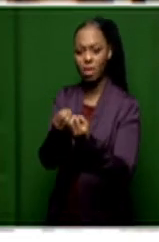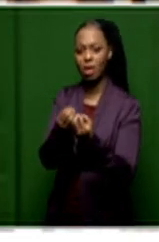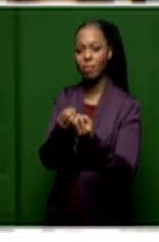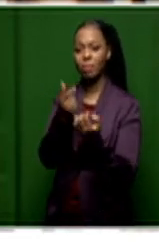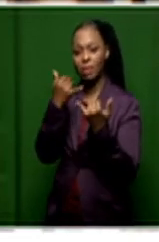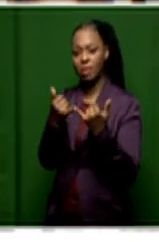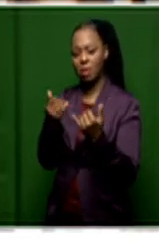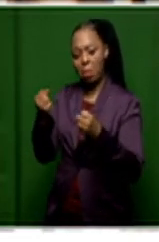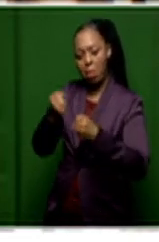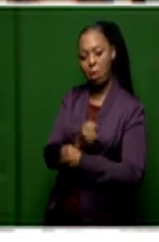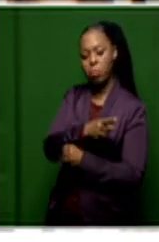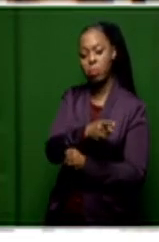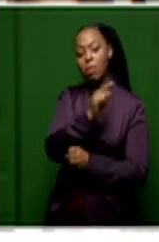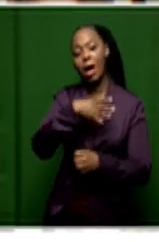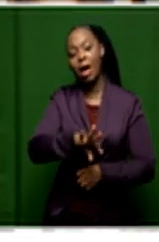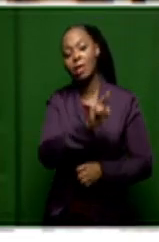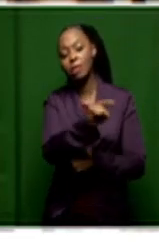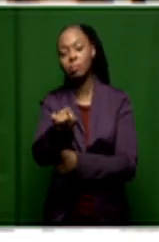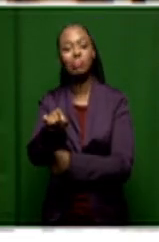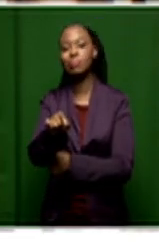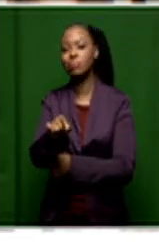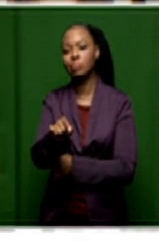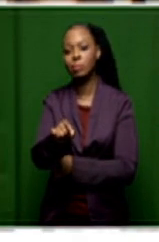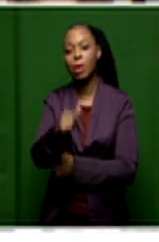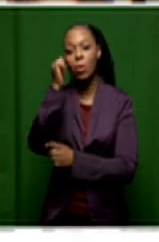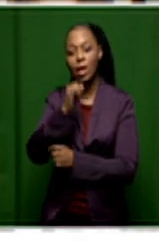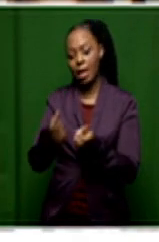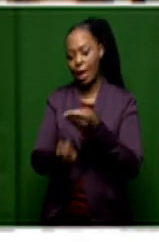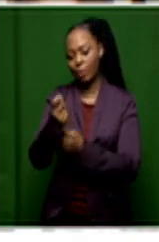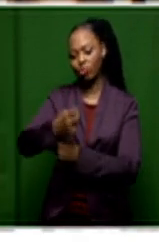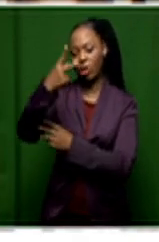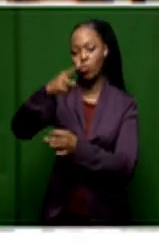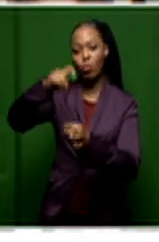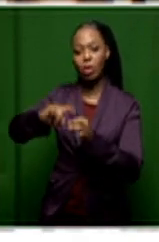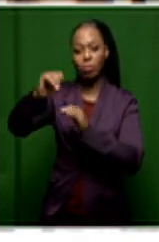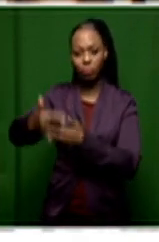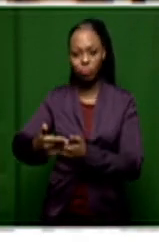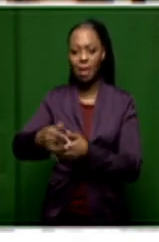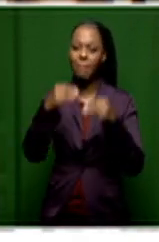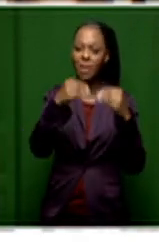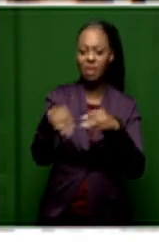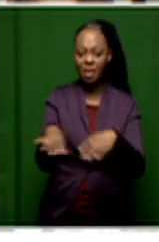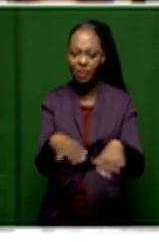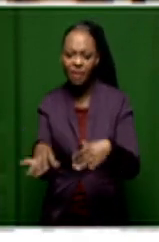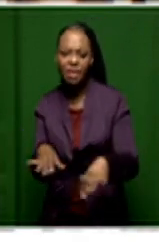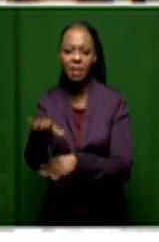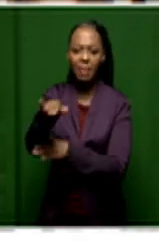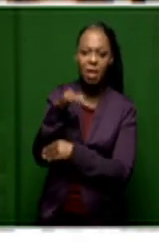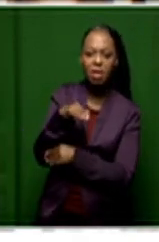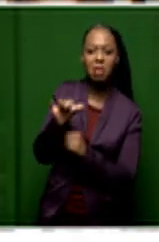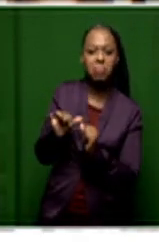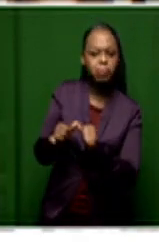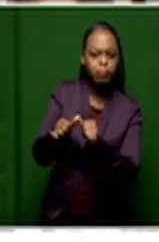near to the same extent during the second quarter. Business activity in banking and